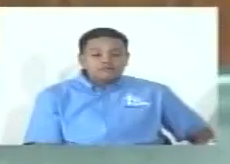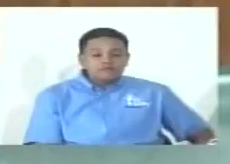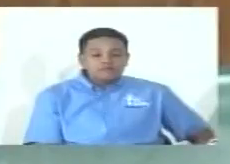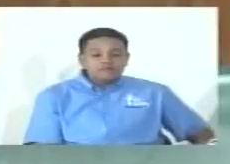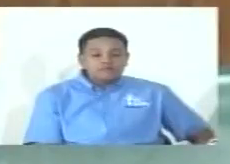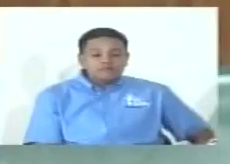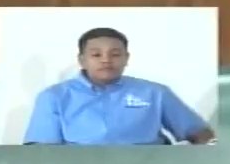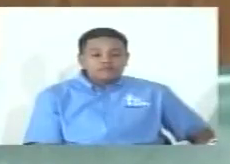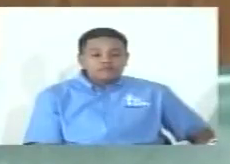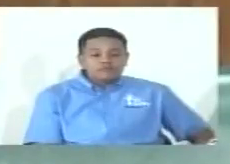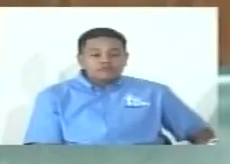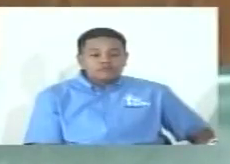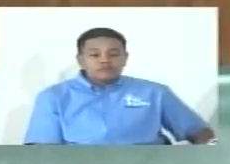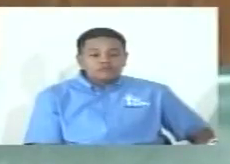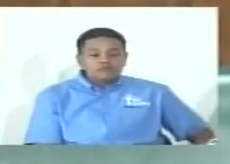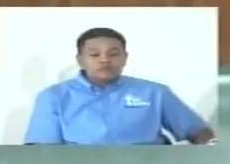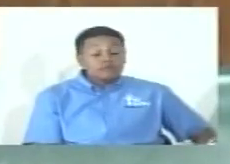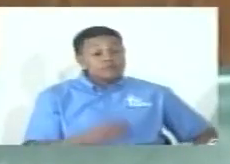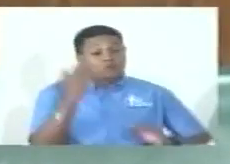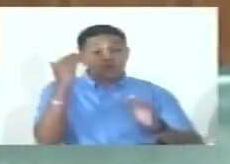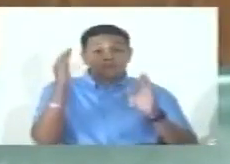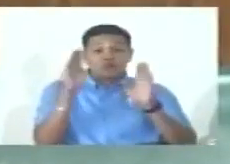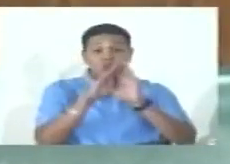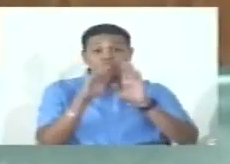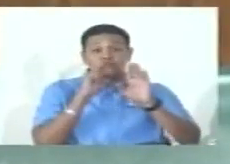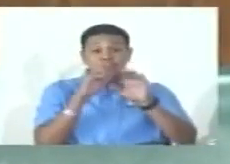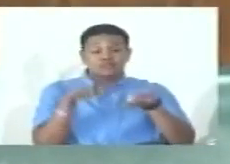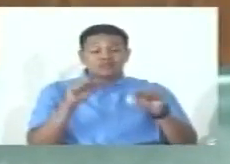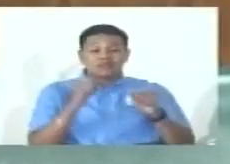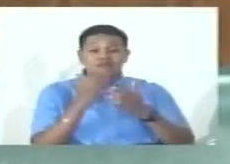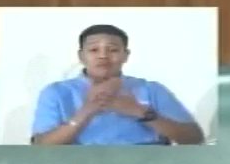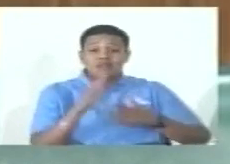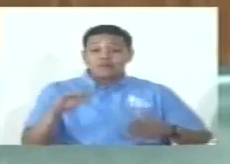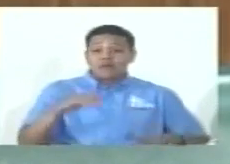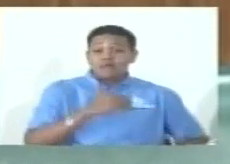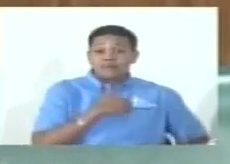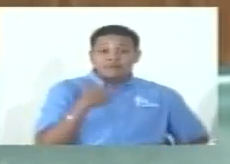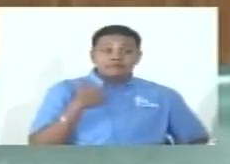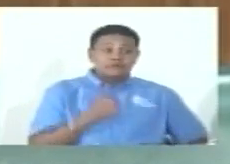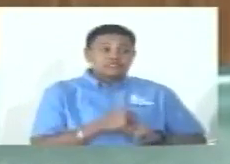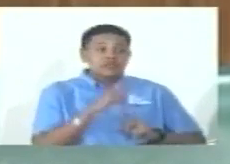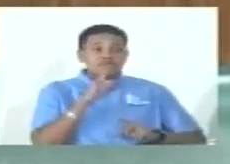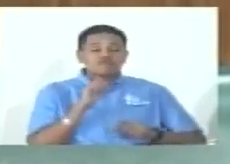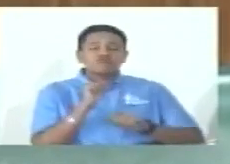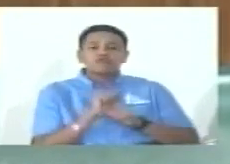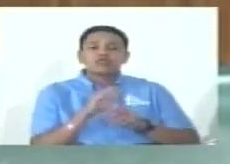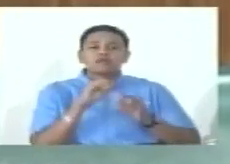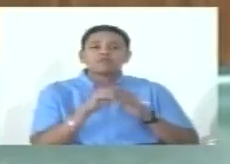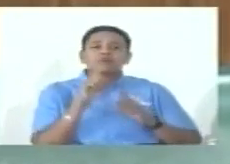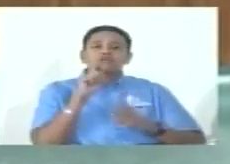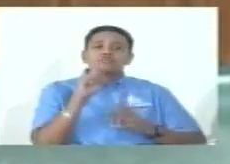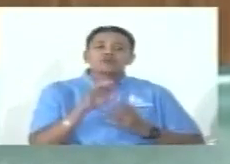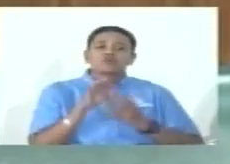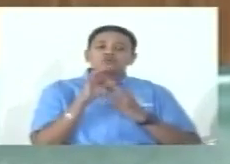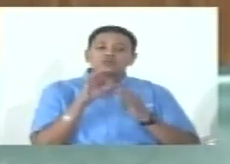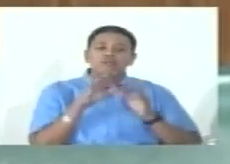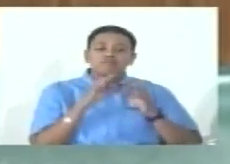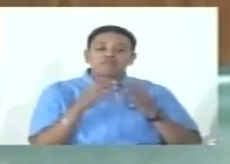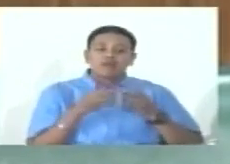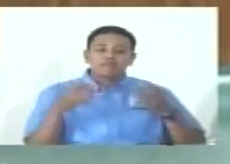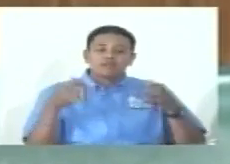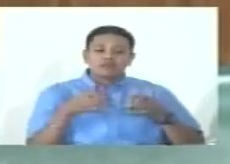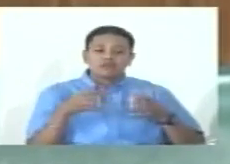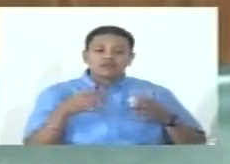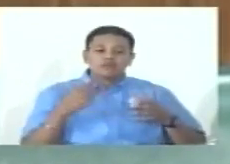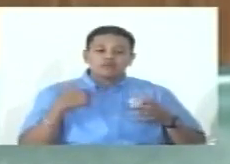the fact that parliamentarians are really part of a unique family.